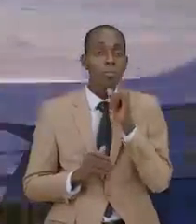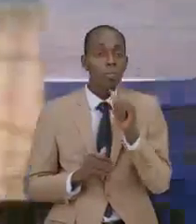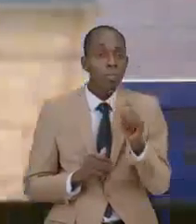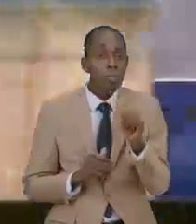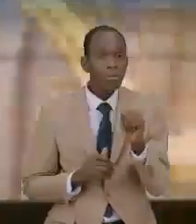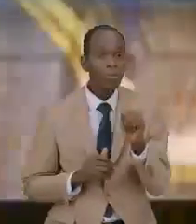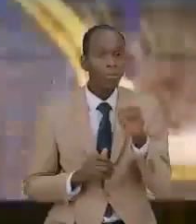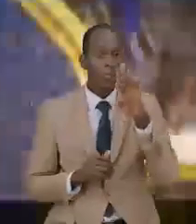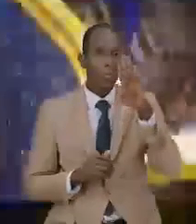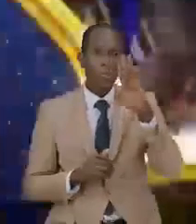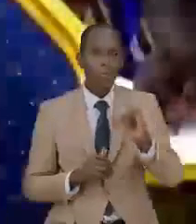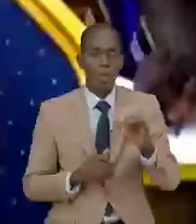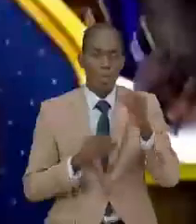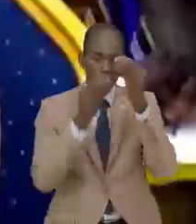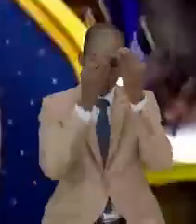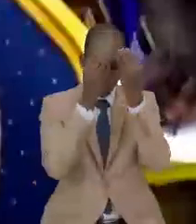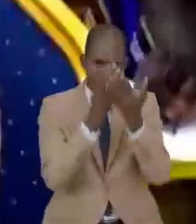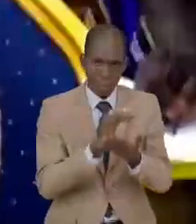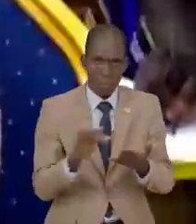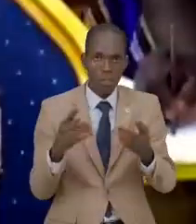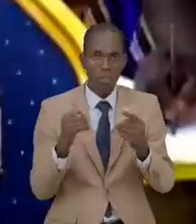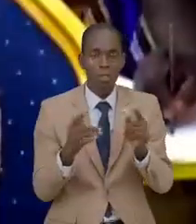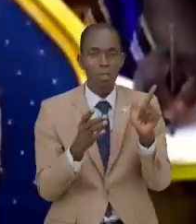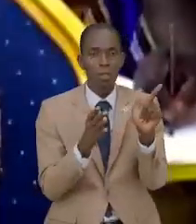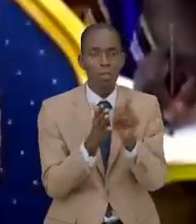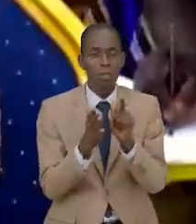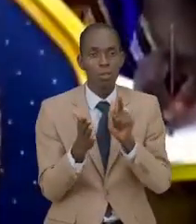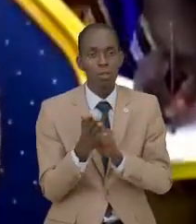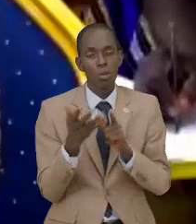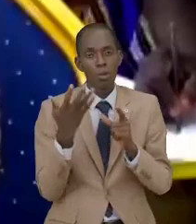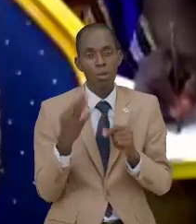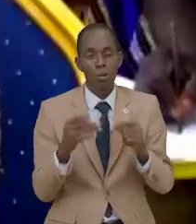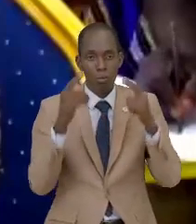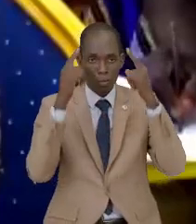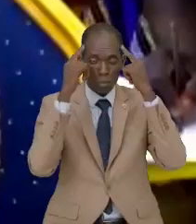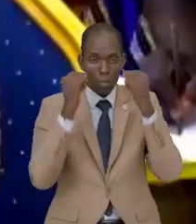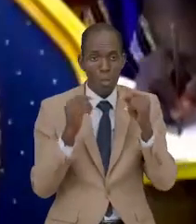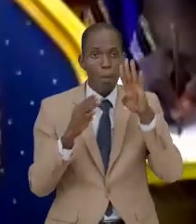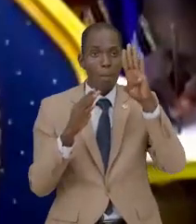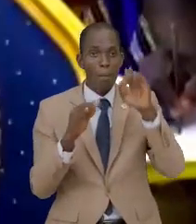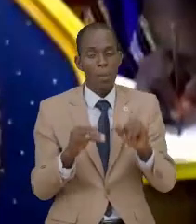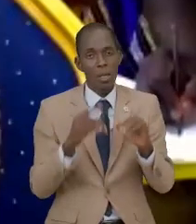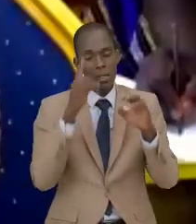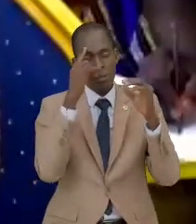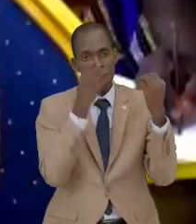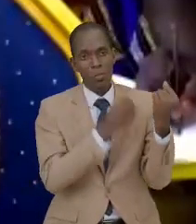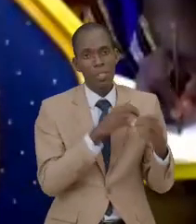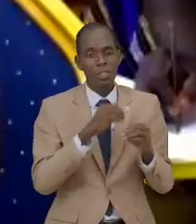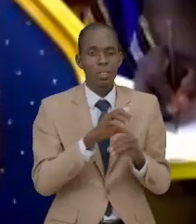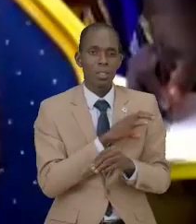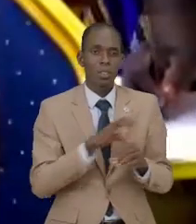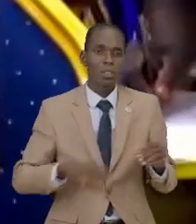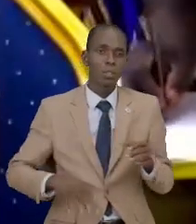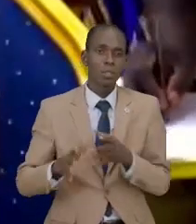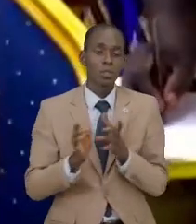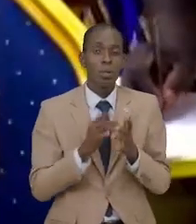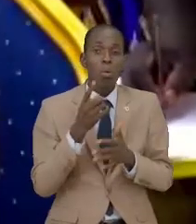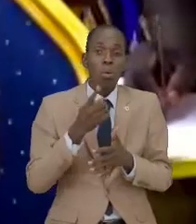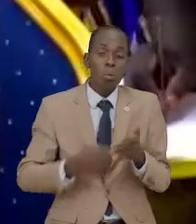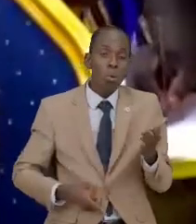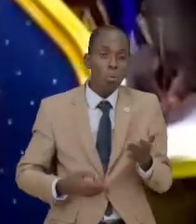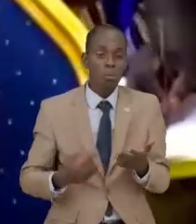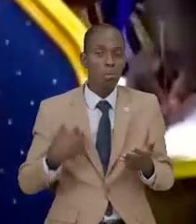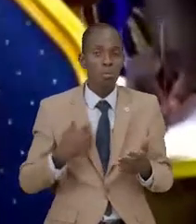by obeying the law of Moses, by faith in Christ Jesus. What we couldn't have